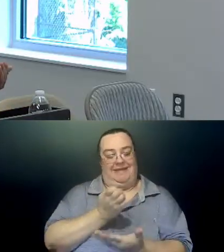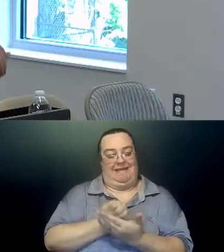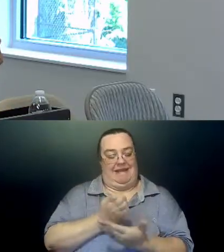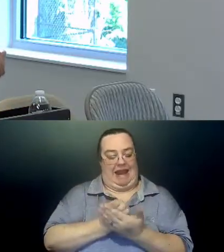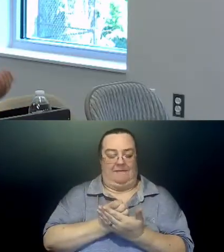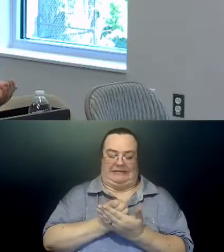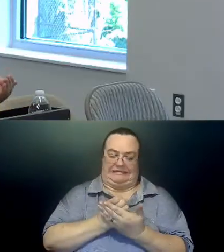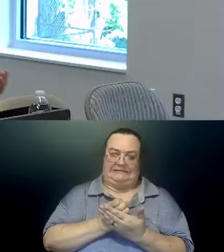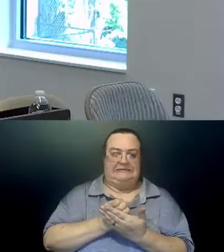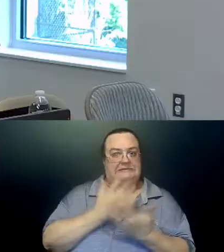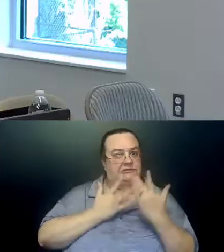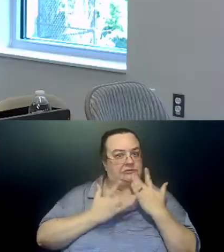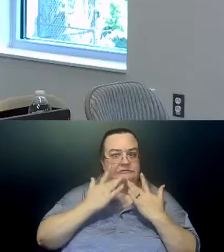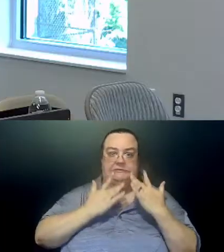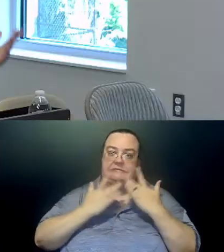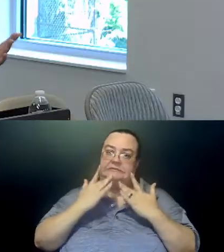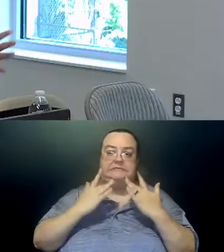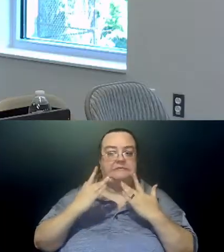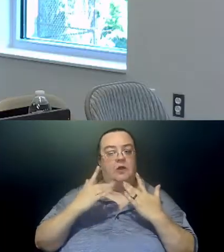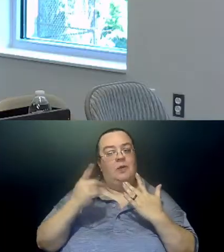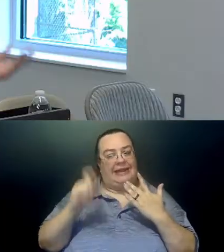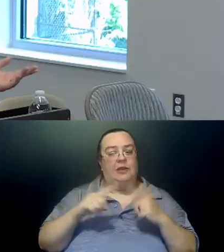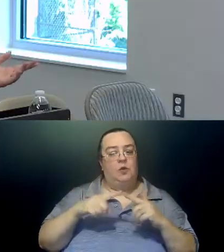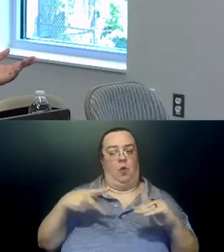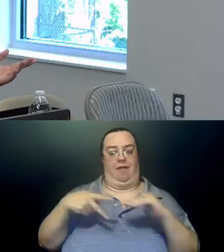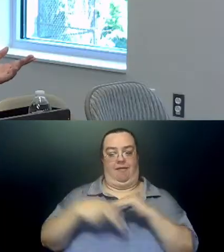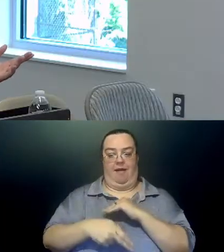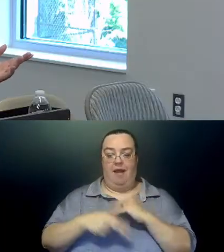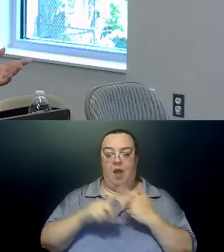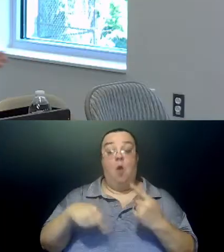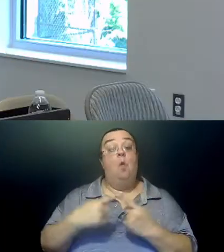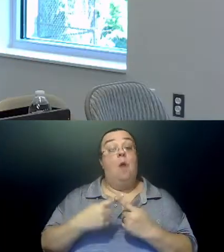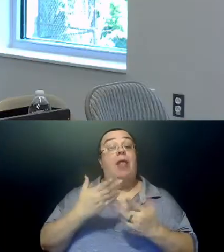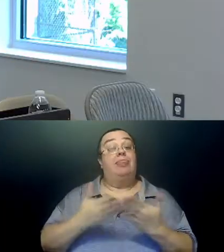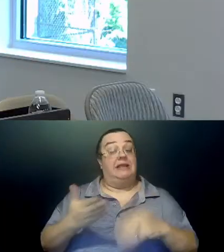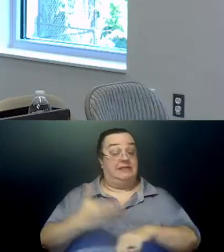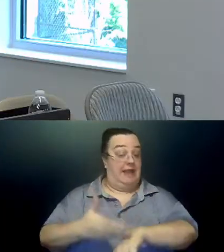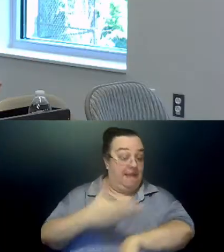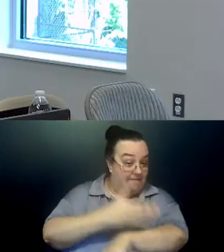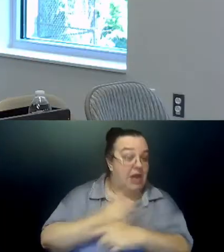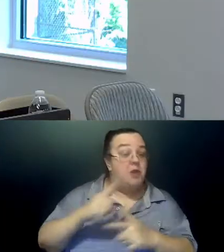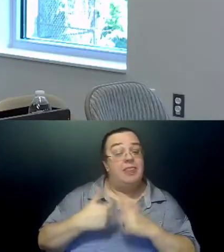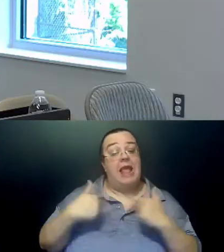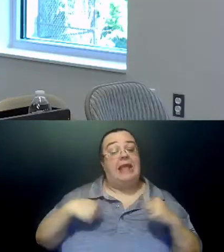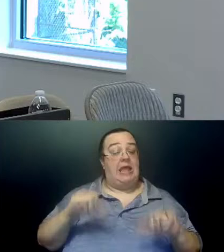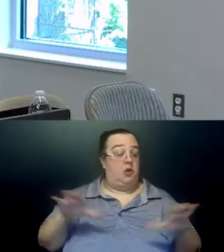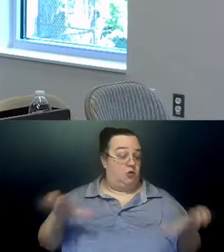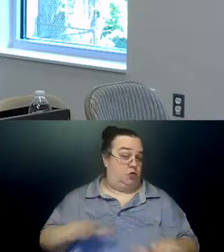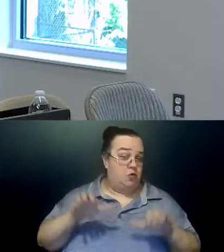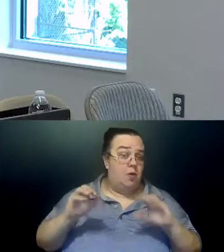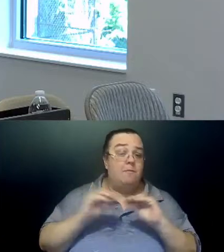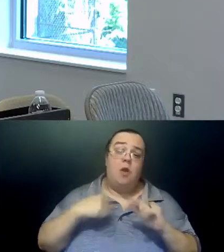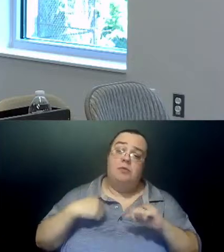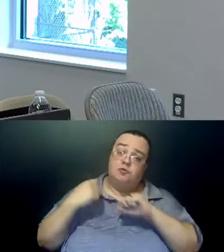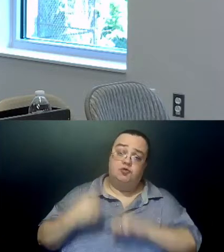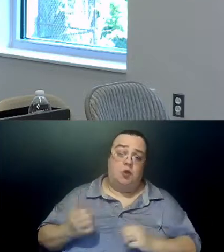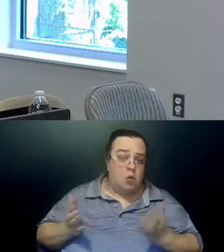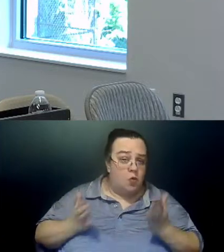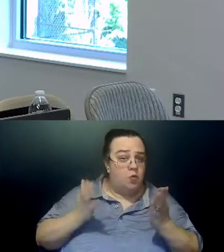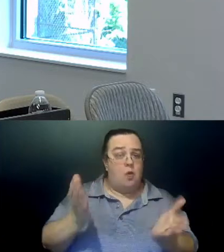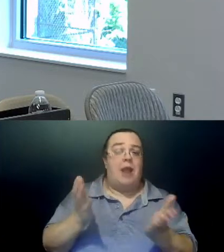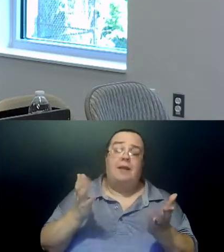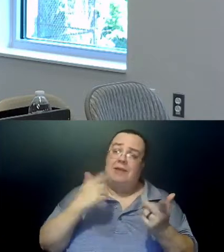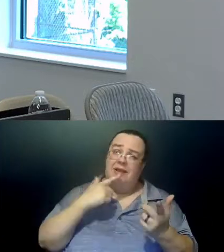we have to cut back, and when things get better, we can be more flourishing. I am strongly recommending that we watch the property